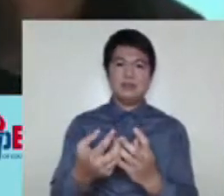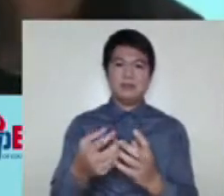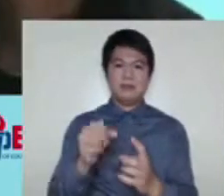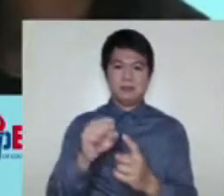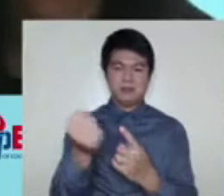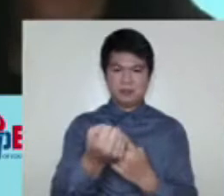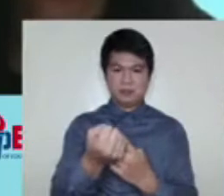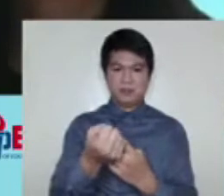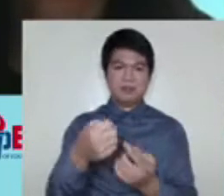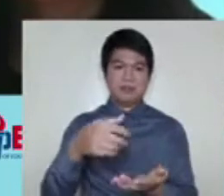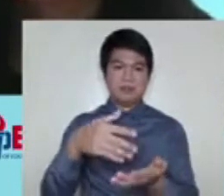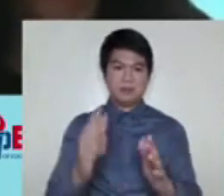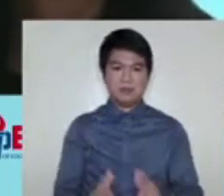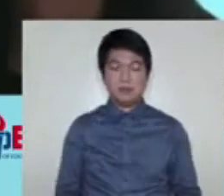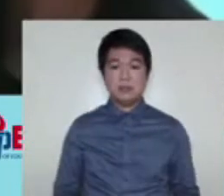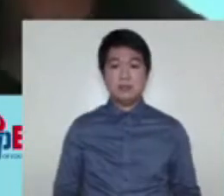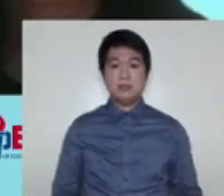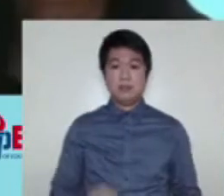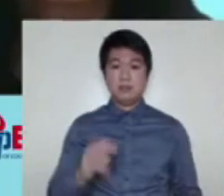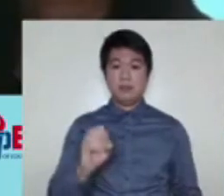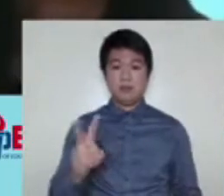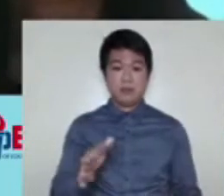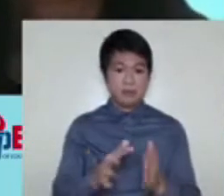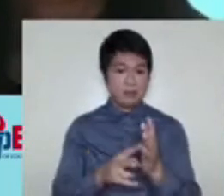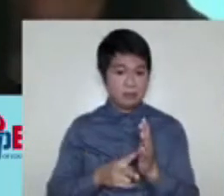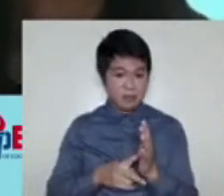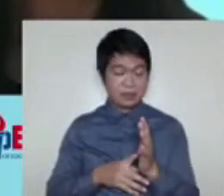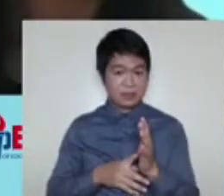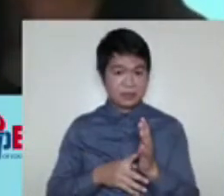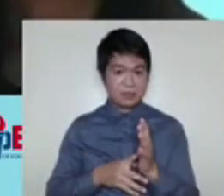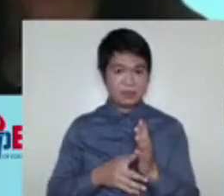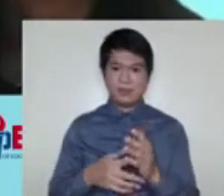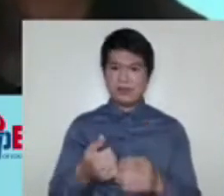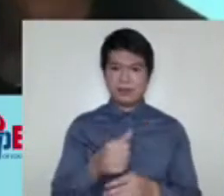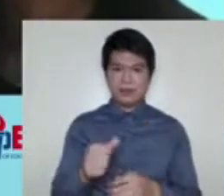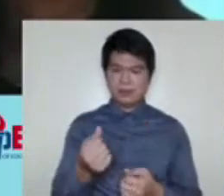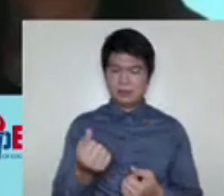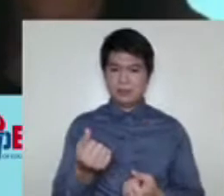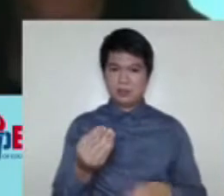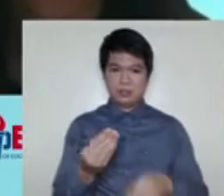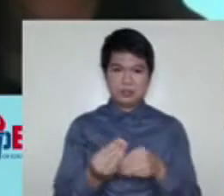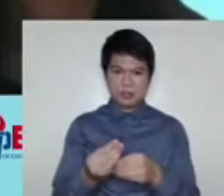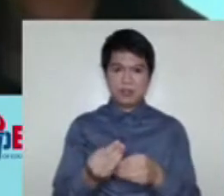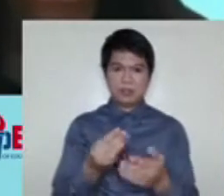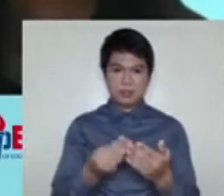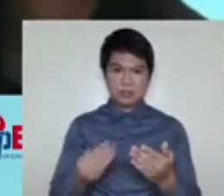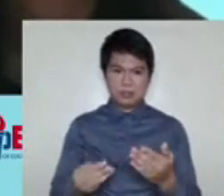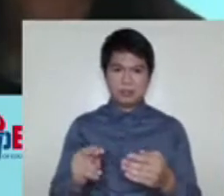required for this objective is, again, any supplemental material made by the ratee that highlights